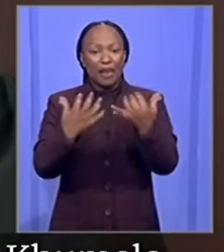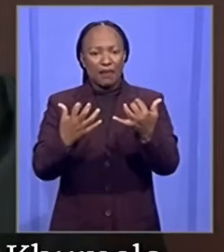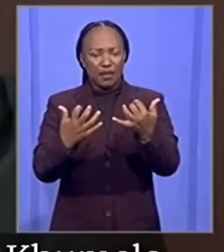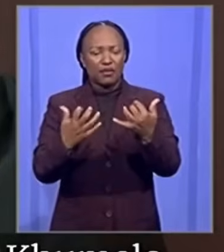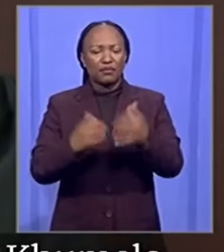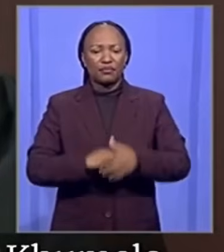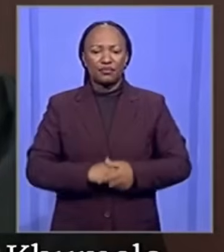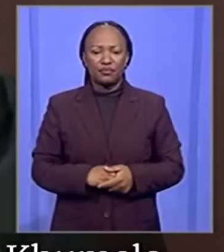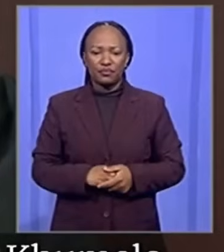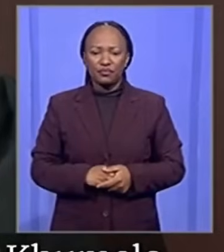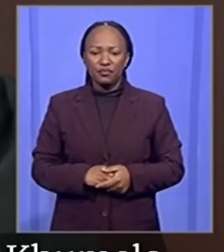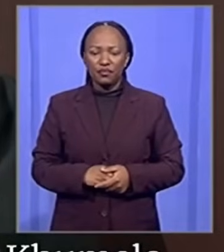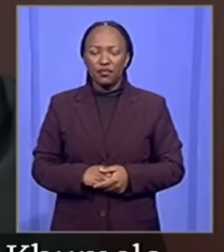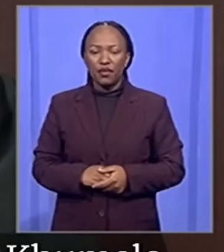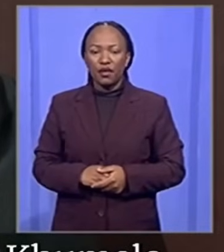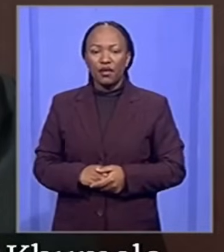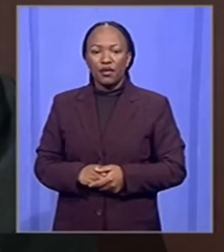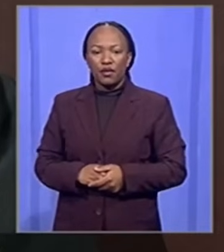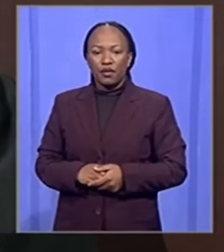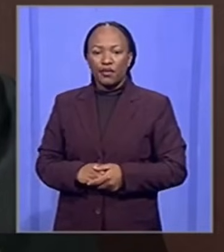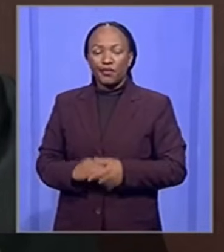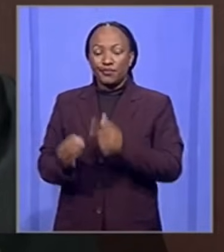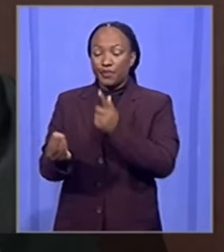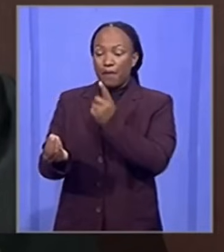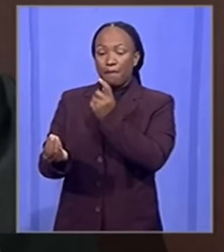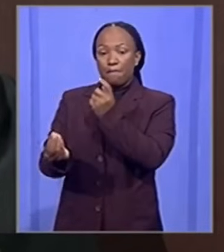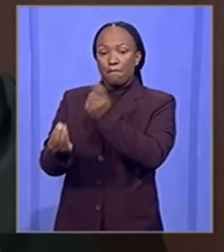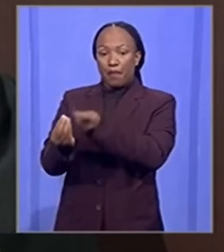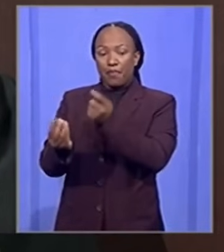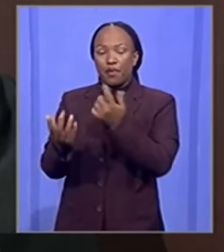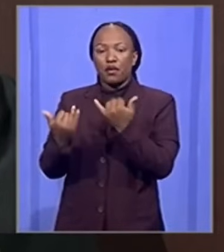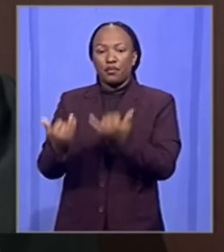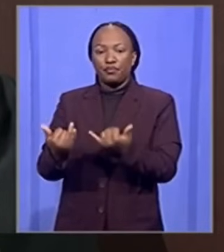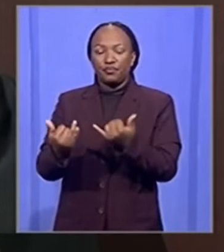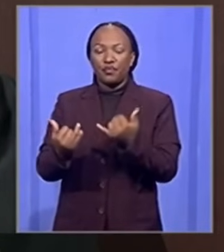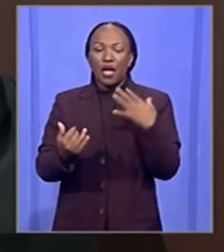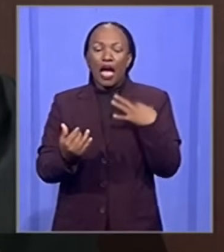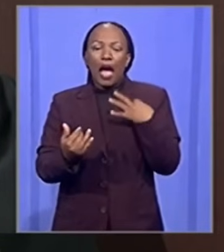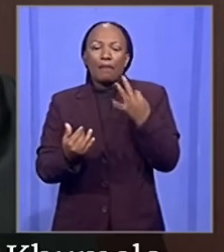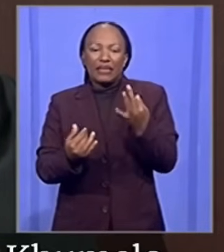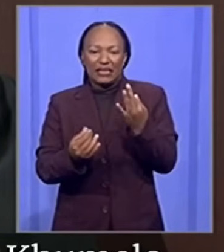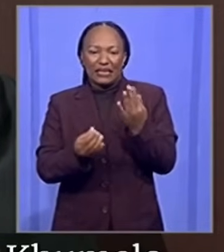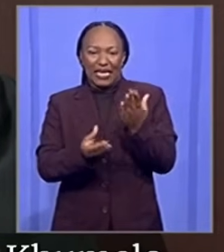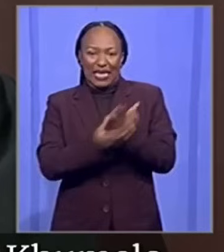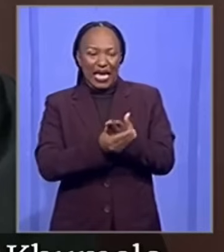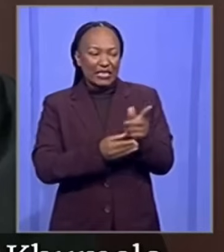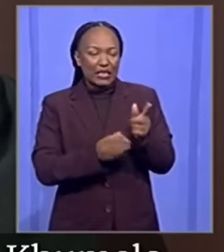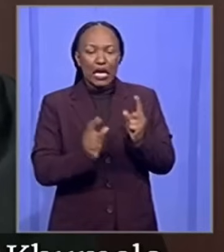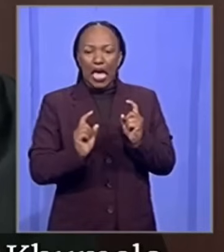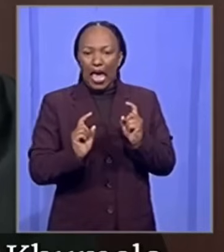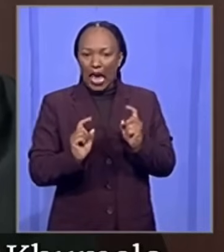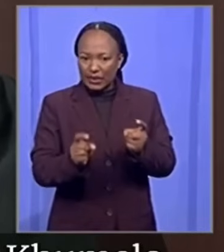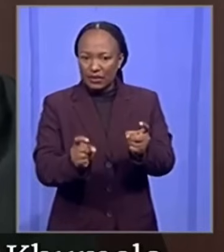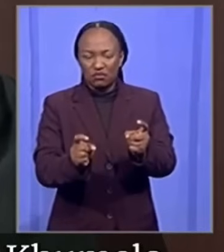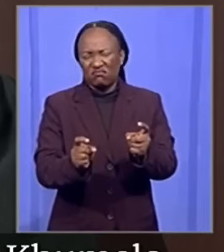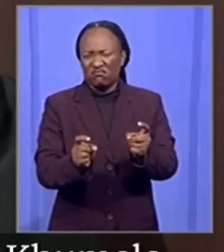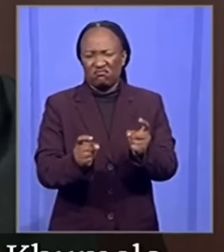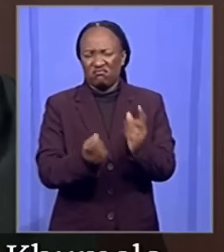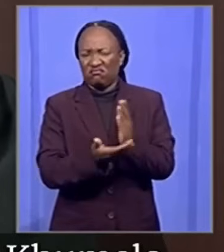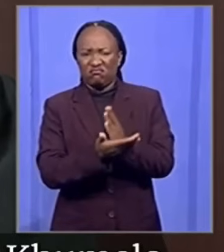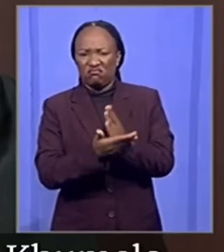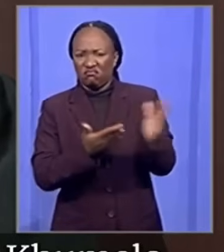ordered that 1. The application is struck from the roll as urgency has not been demonstrated as required